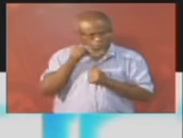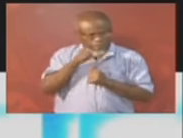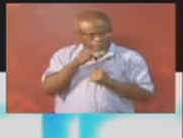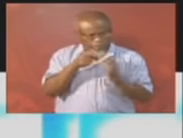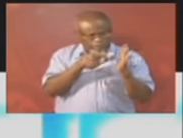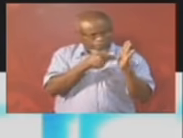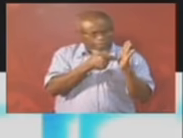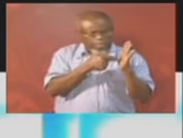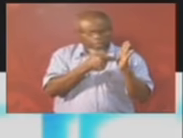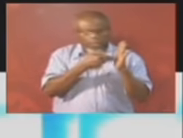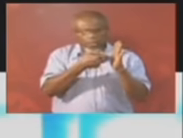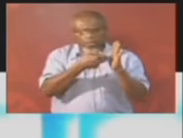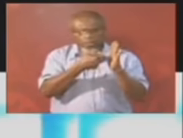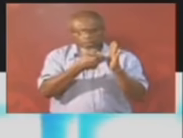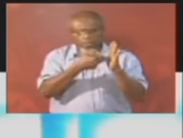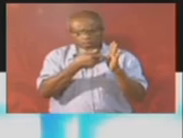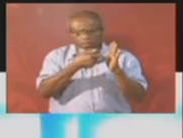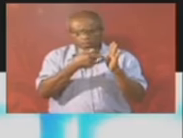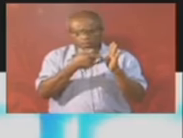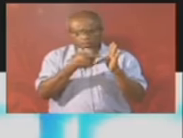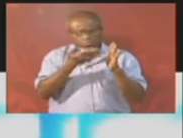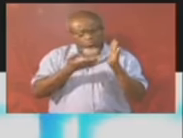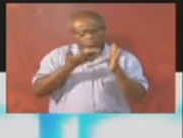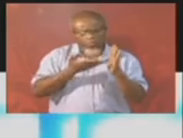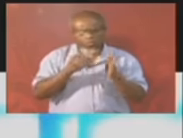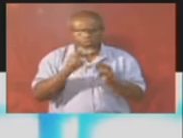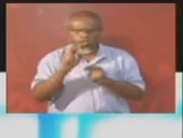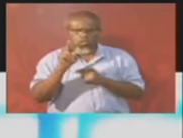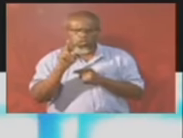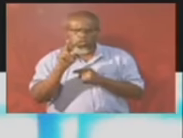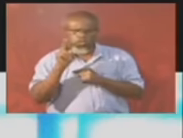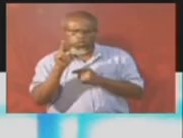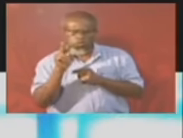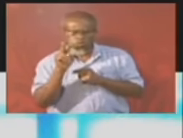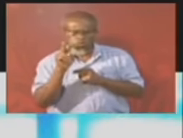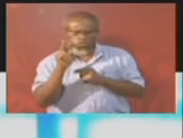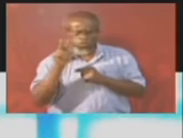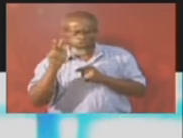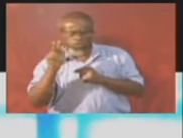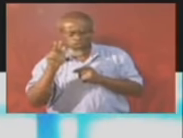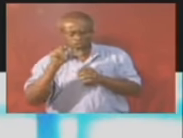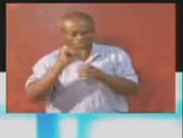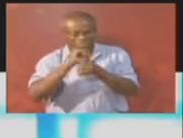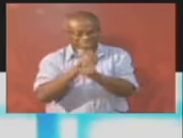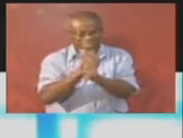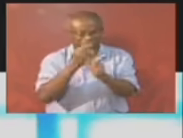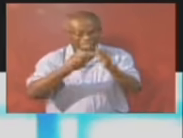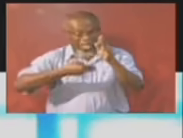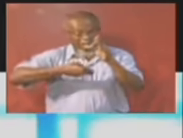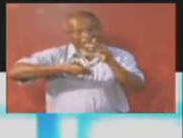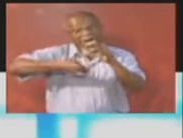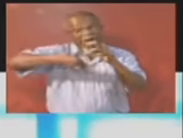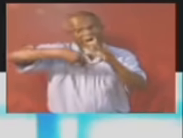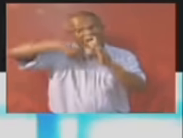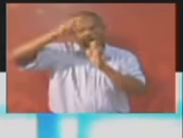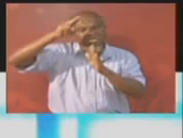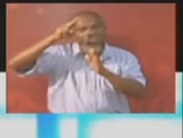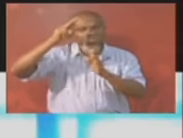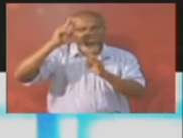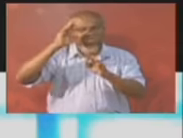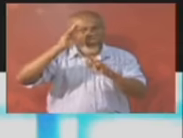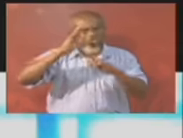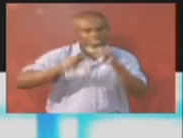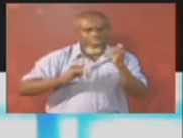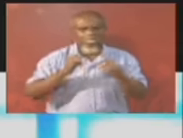from COVID-19 could be up to 2 to 3 times higher than what is being reported. In light of that, is there